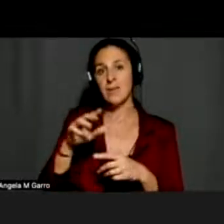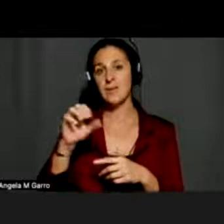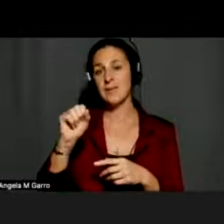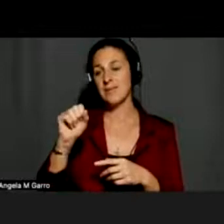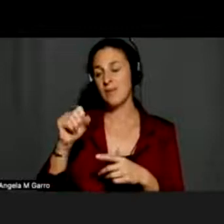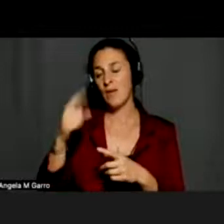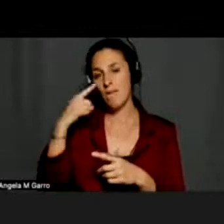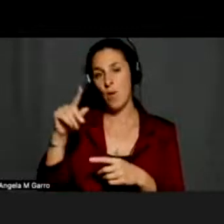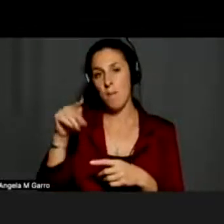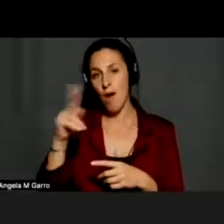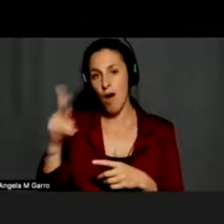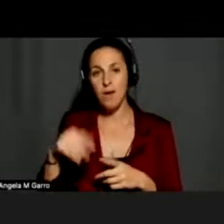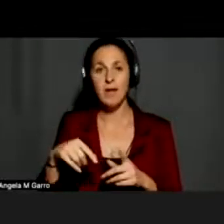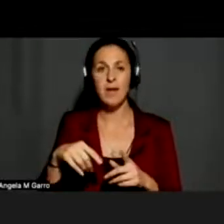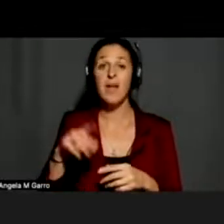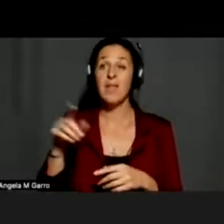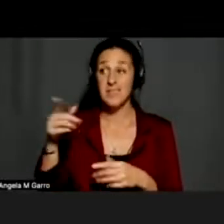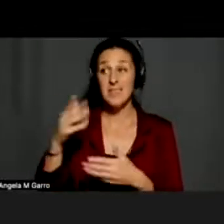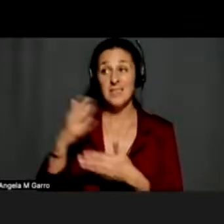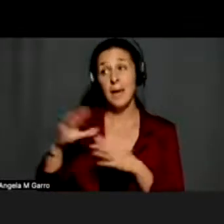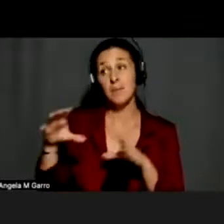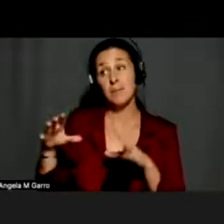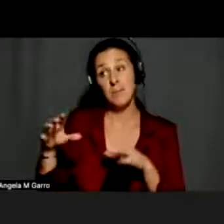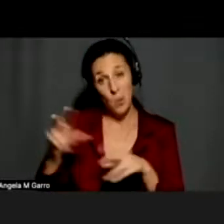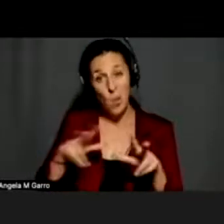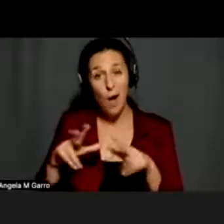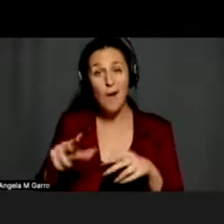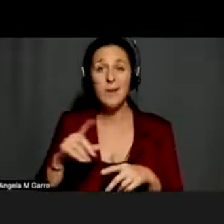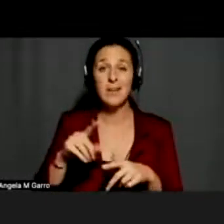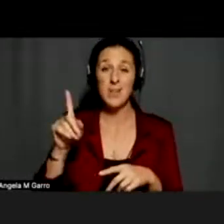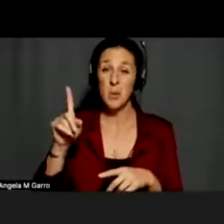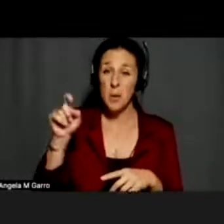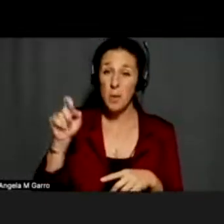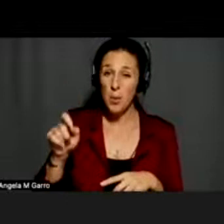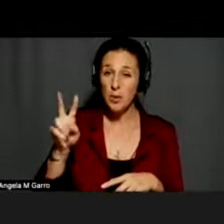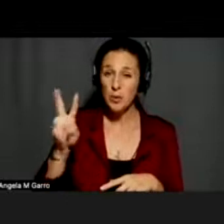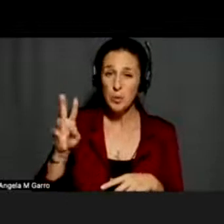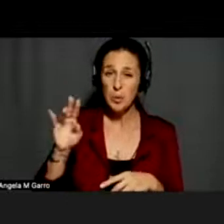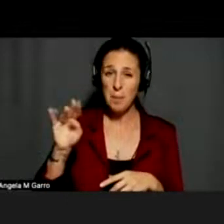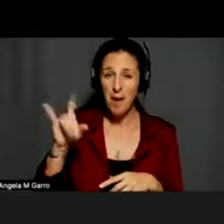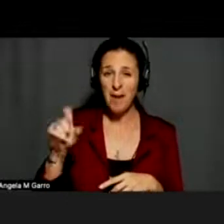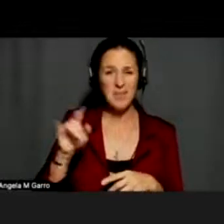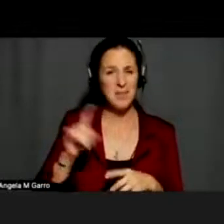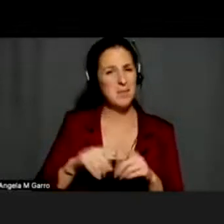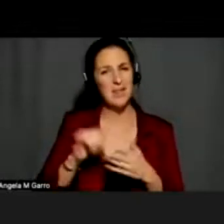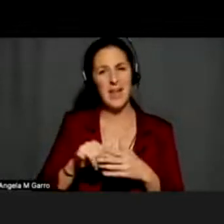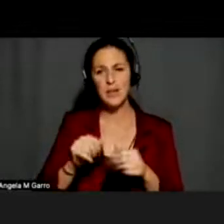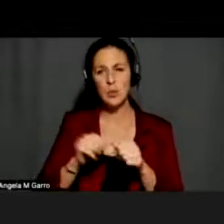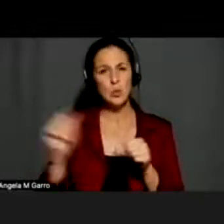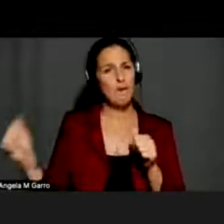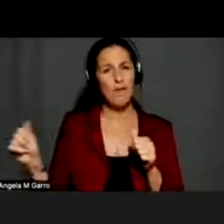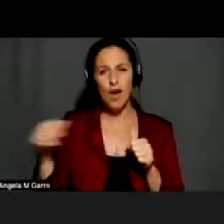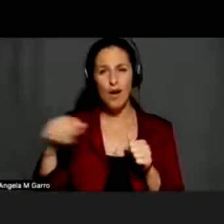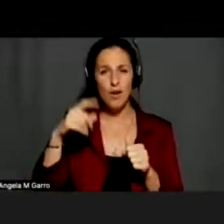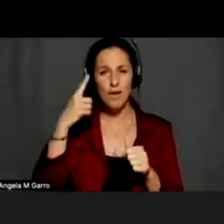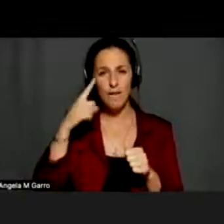and that's about 1.2 miles. And that's too far to walk to school when you're a kindergartner or first